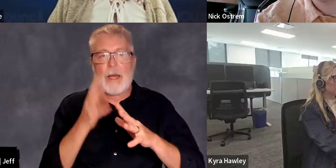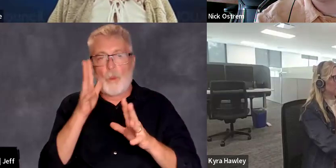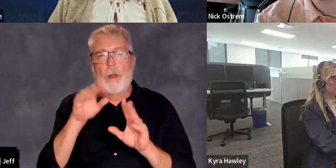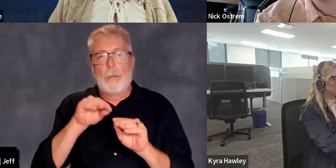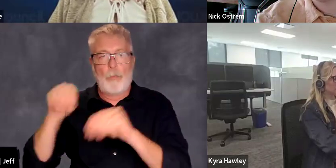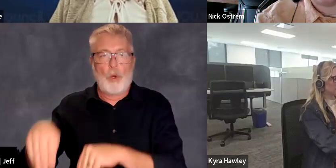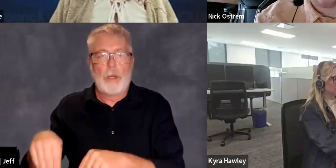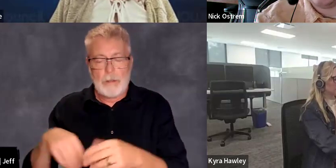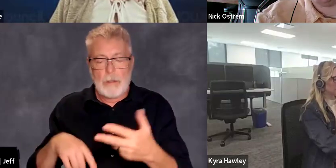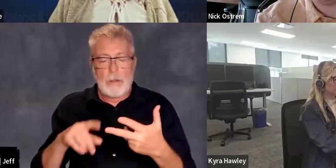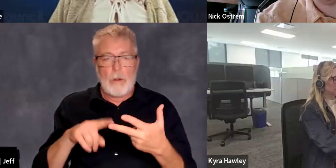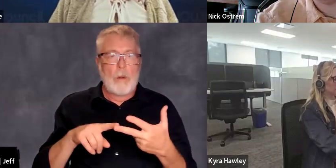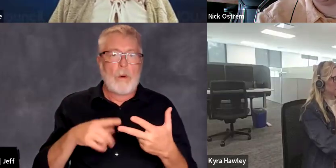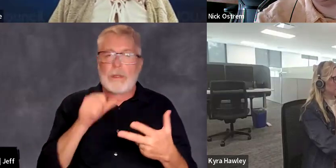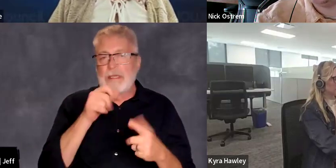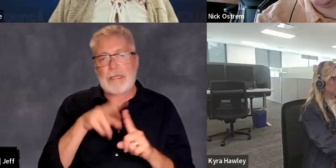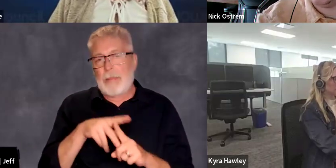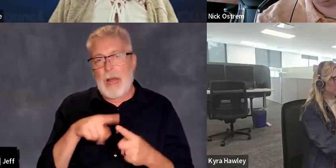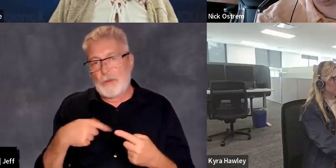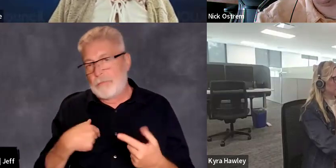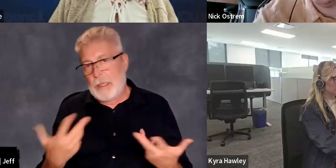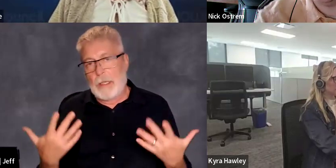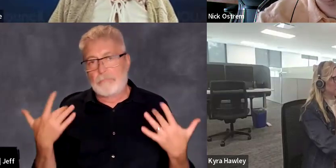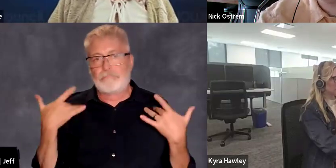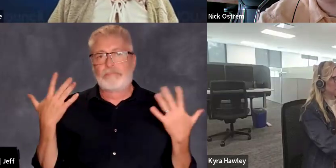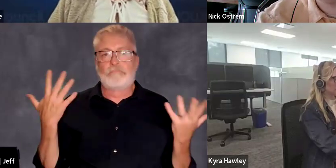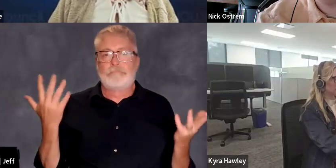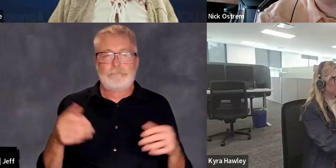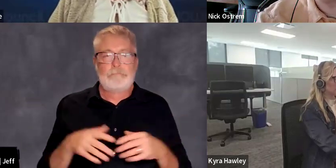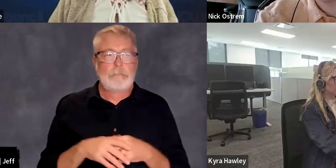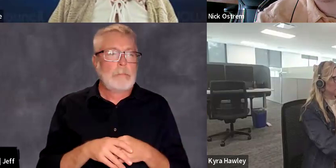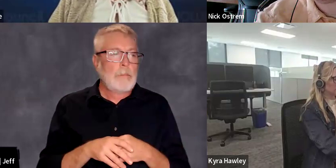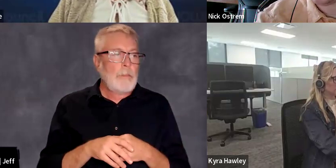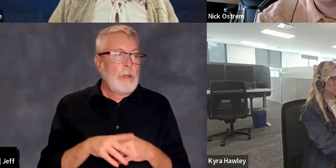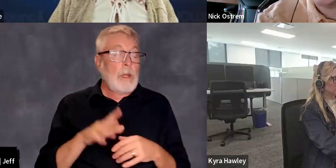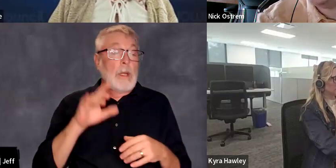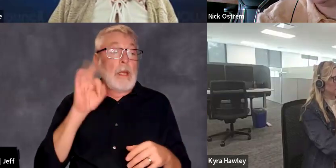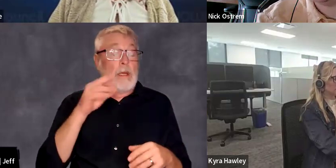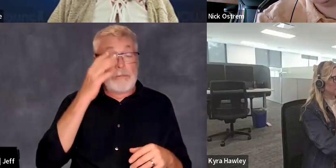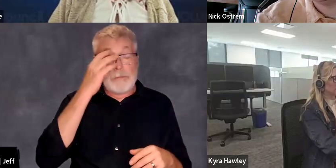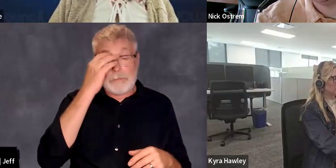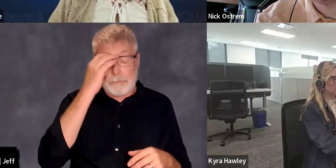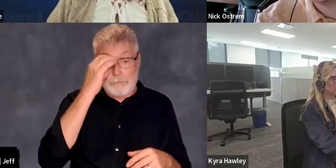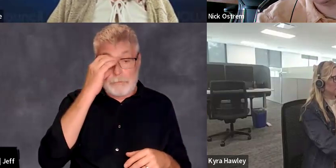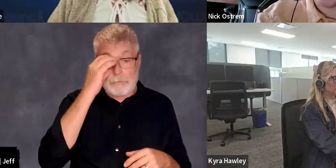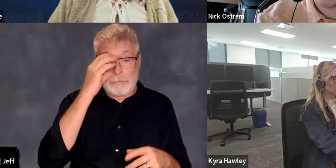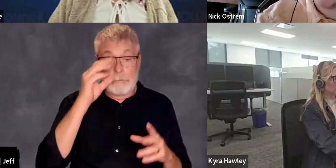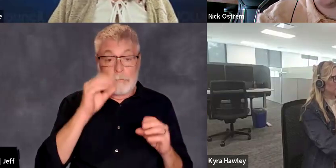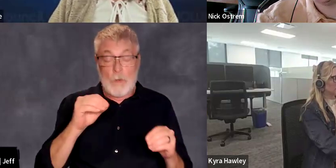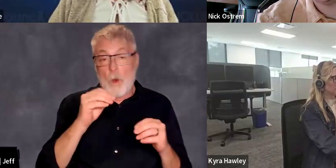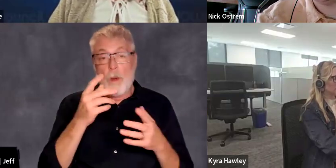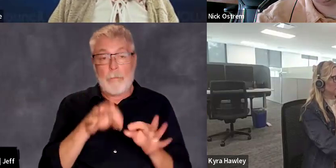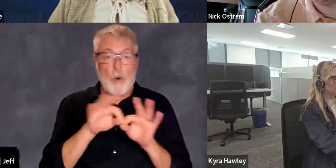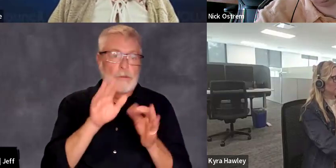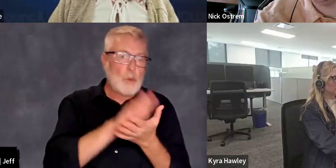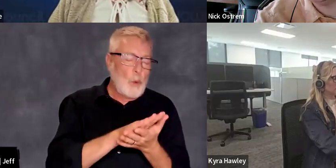kit, or it's not applicable to be in my household. Um, you know, if you don't have any important school or professional